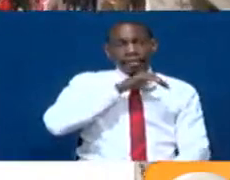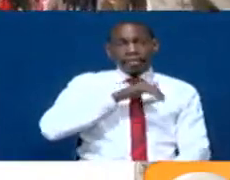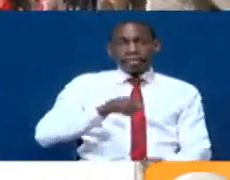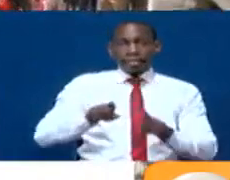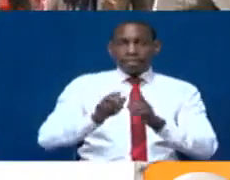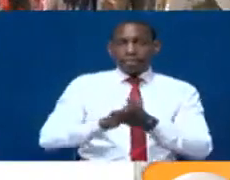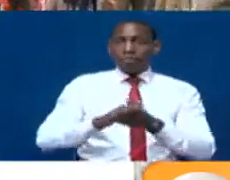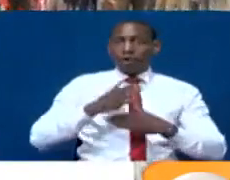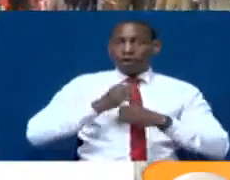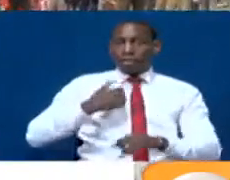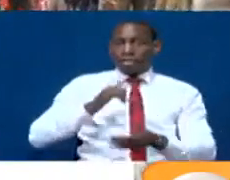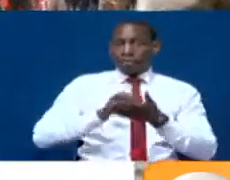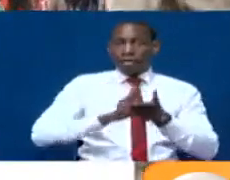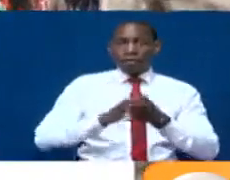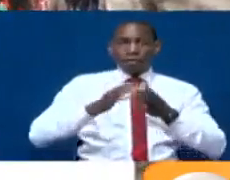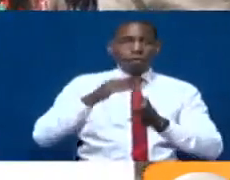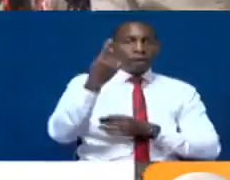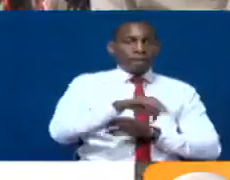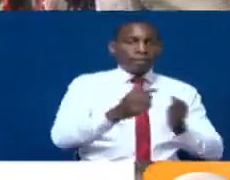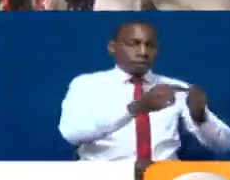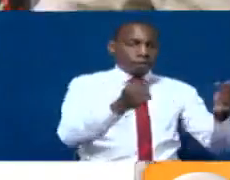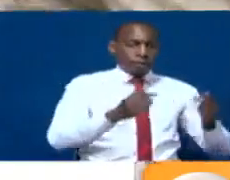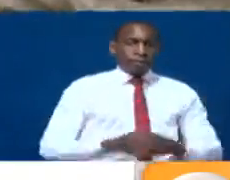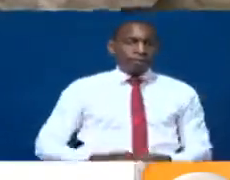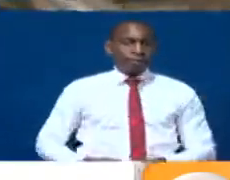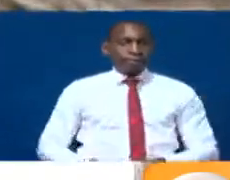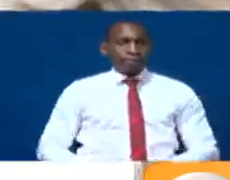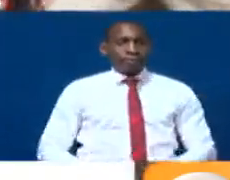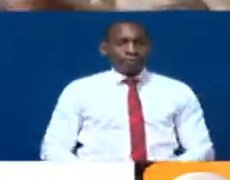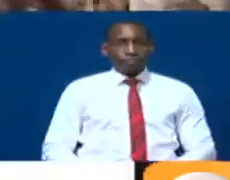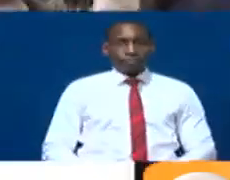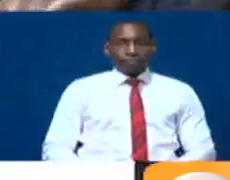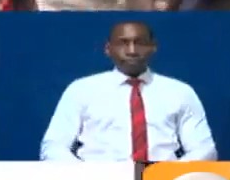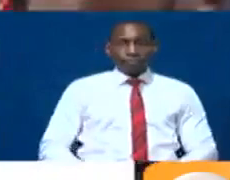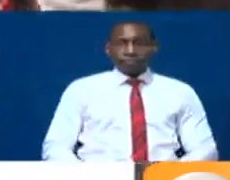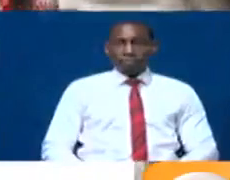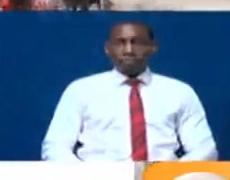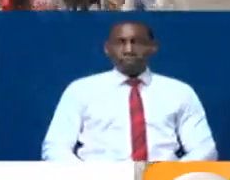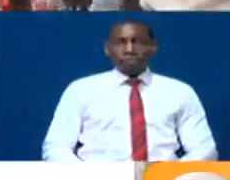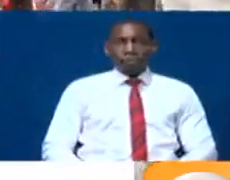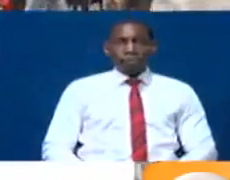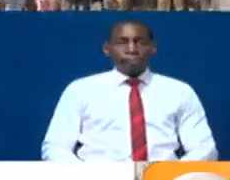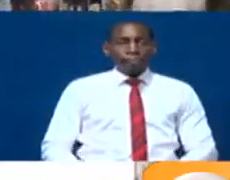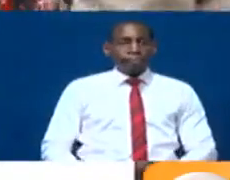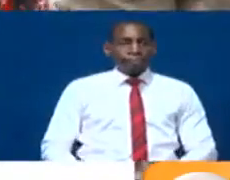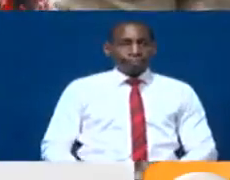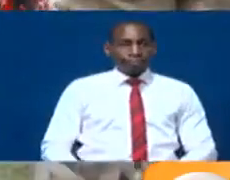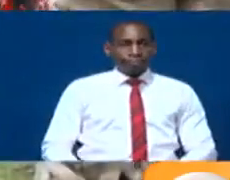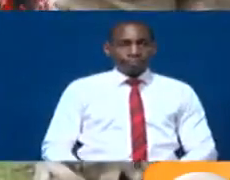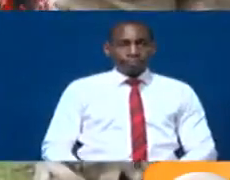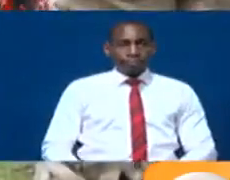and exuding confidence that they will trounce their opponents. Stephen Leto, Citizen TV, Narok North constituency, Narok County.